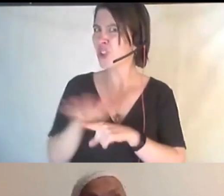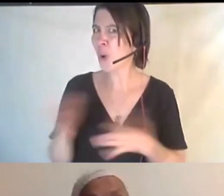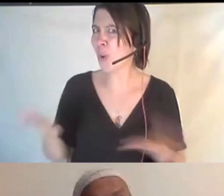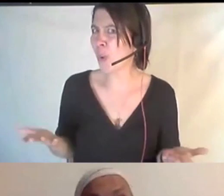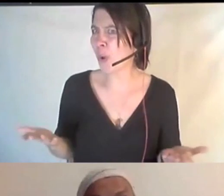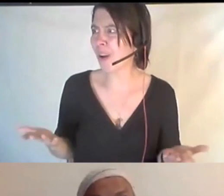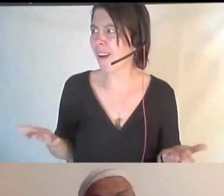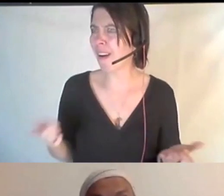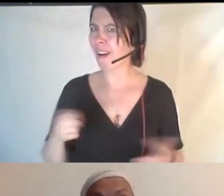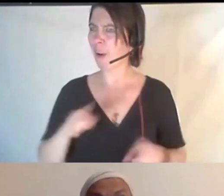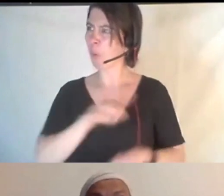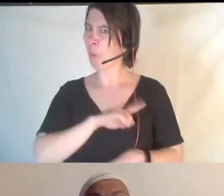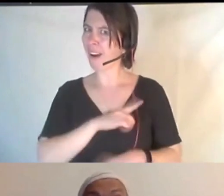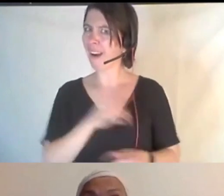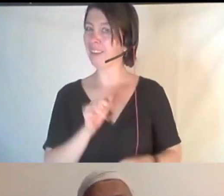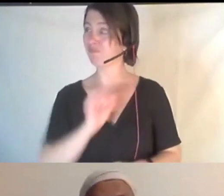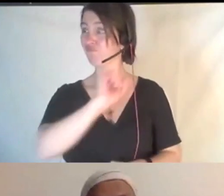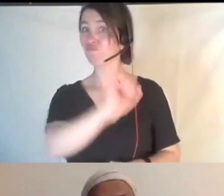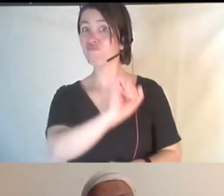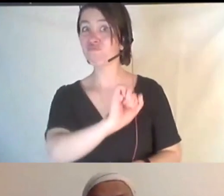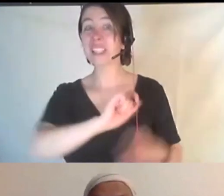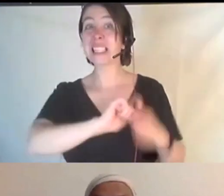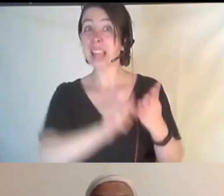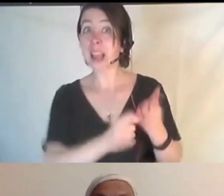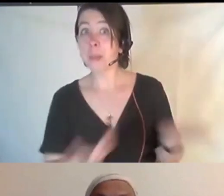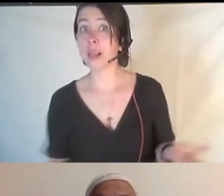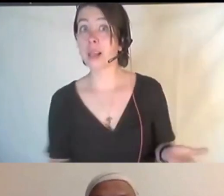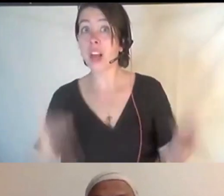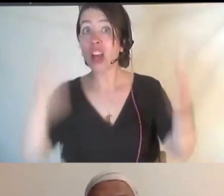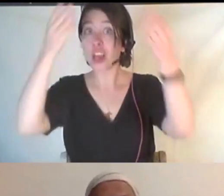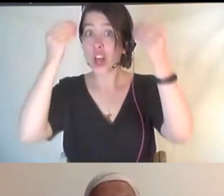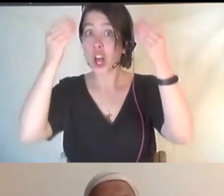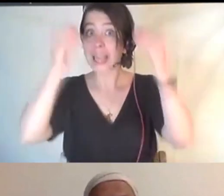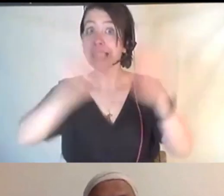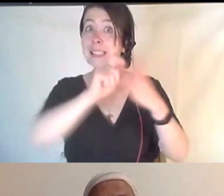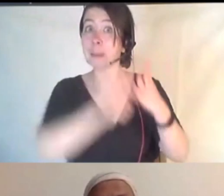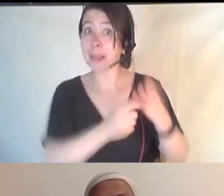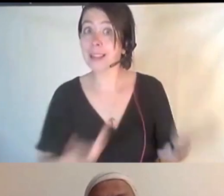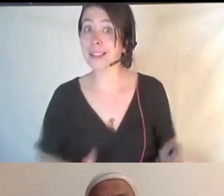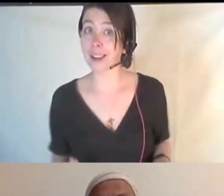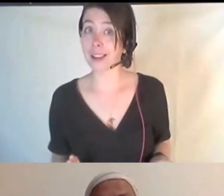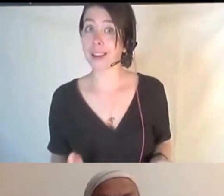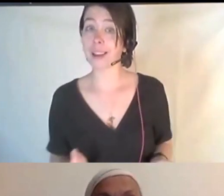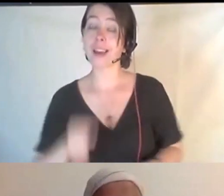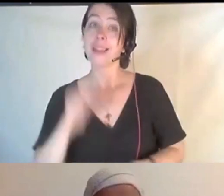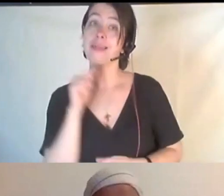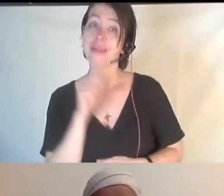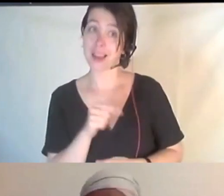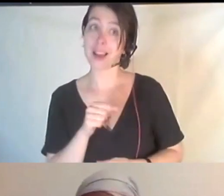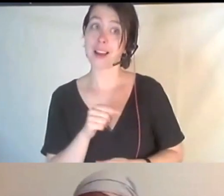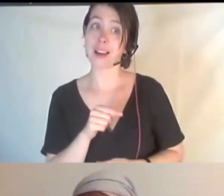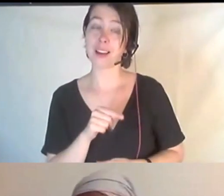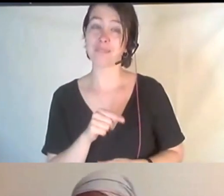her disability and because she has a learning disability, that's obviously always been an awful